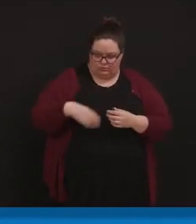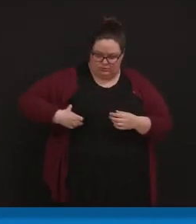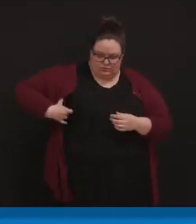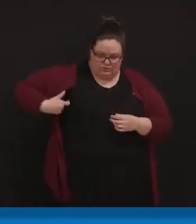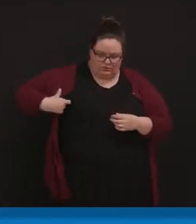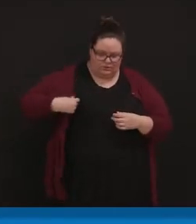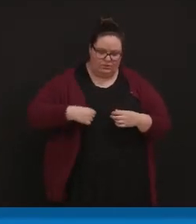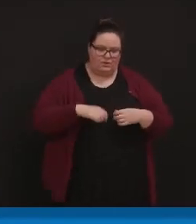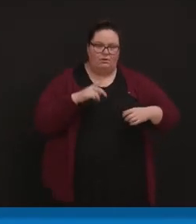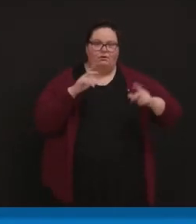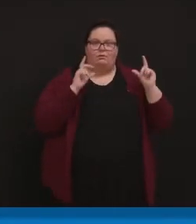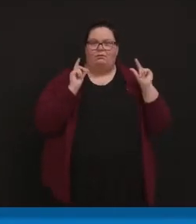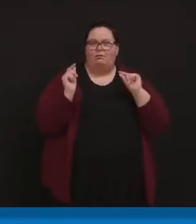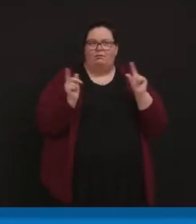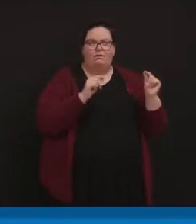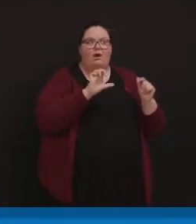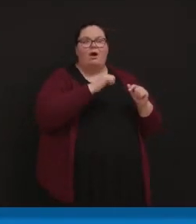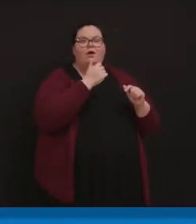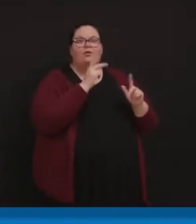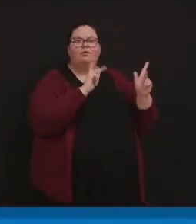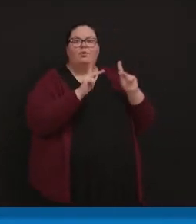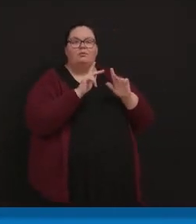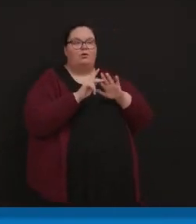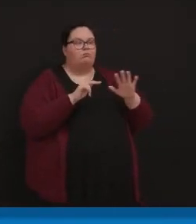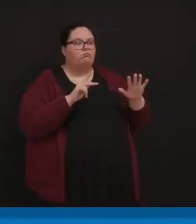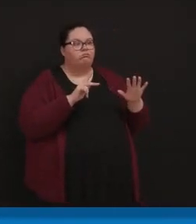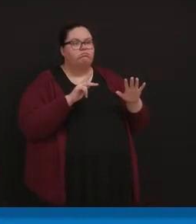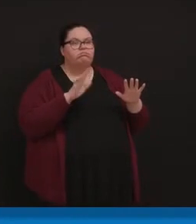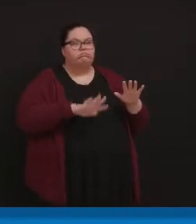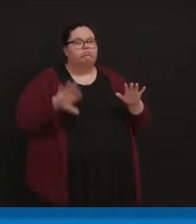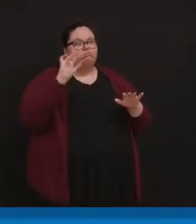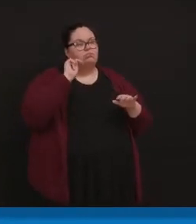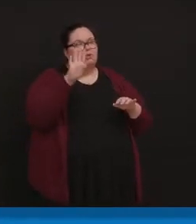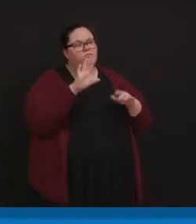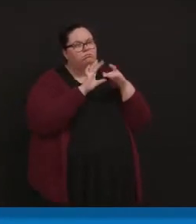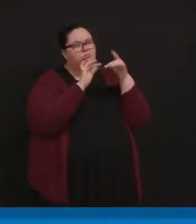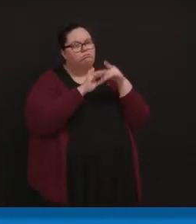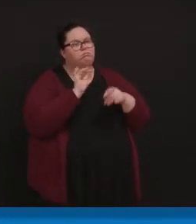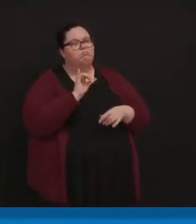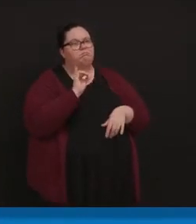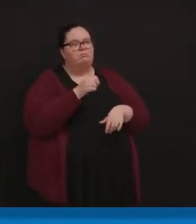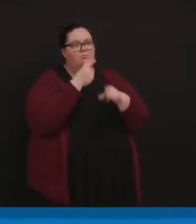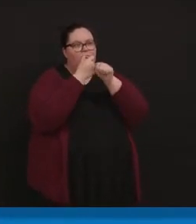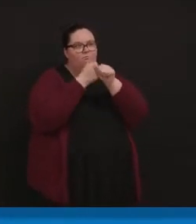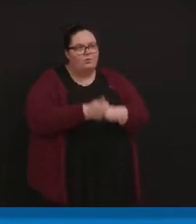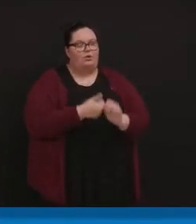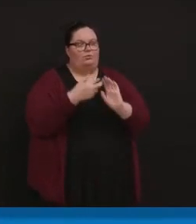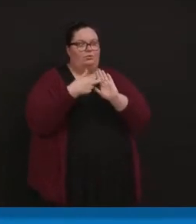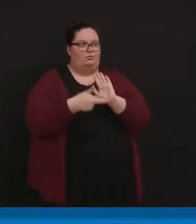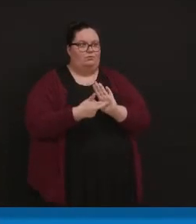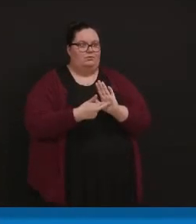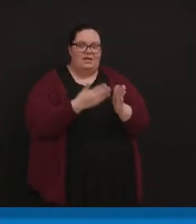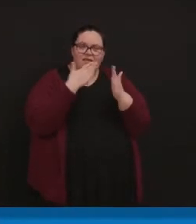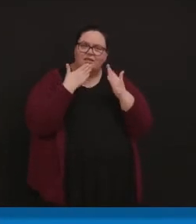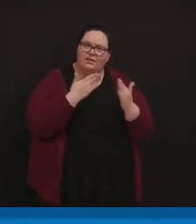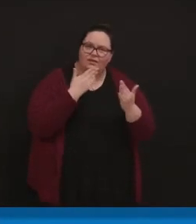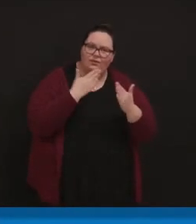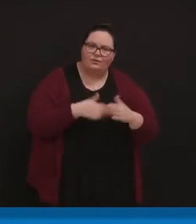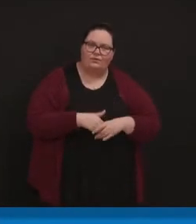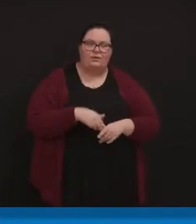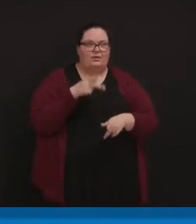stories that I hear every day from across the province, of people doing the right thing and making the right sacrifices to keep this deadly disease at